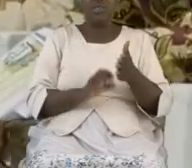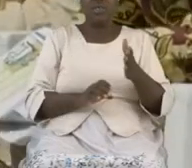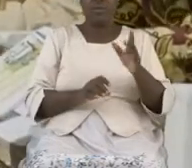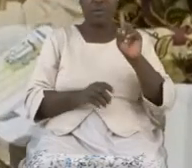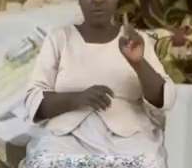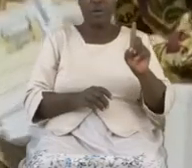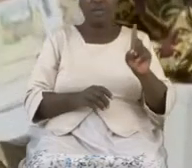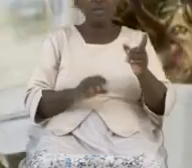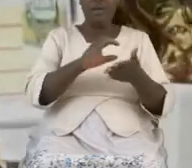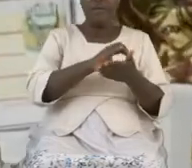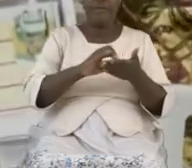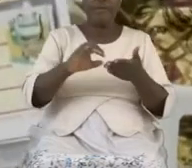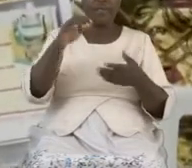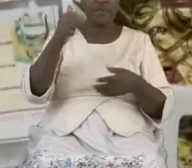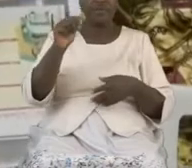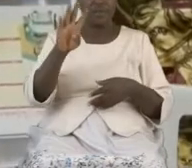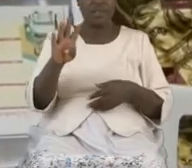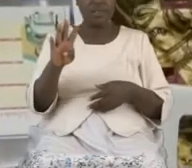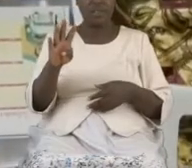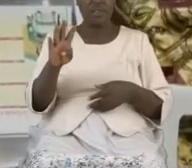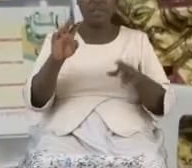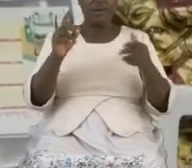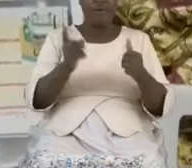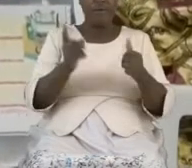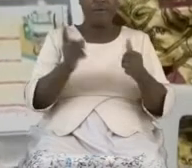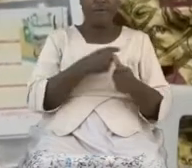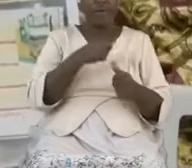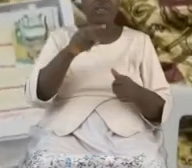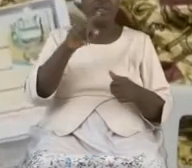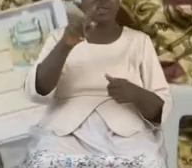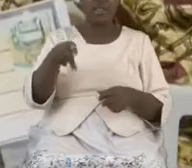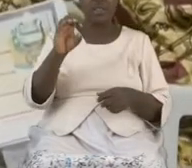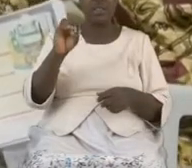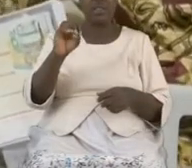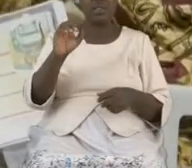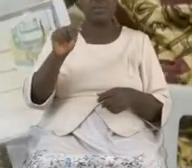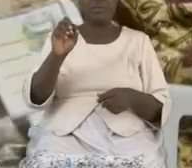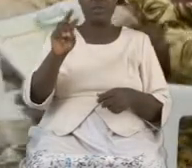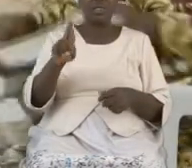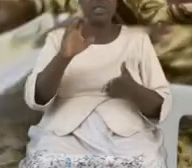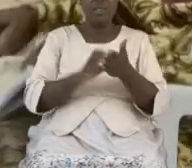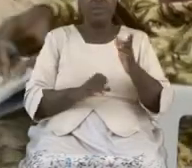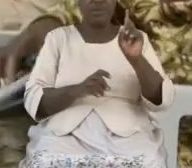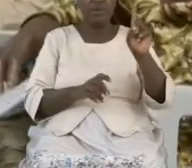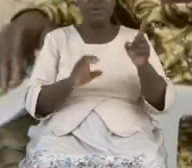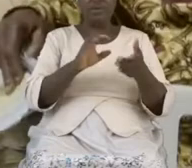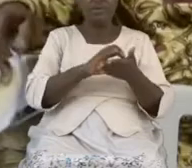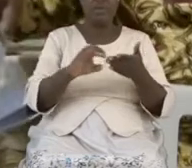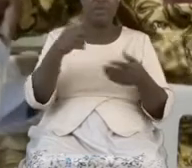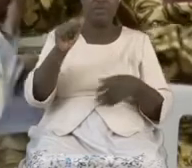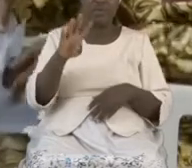verse 14. First Peter chapter 1, verse